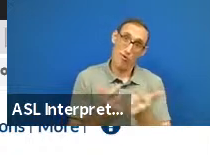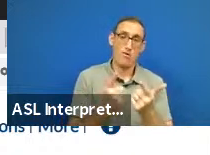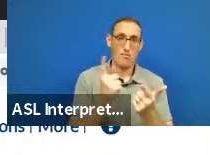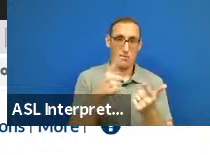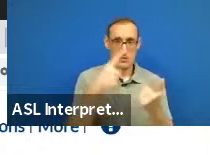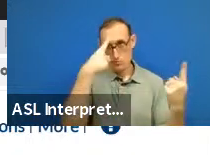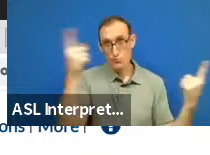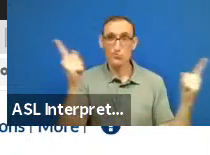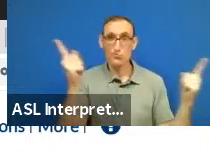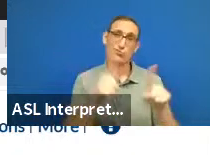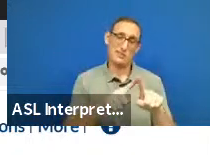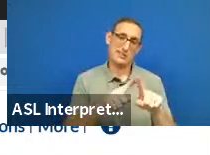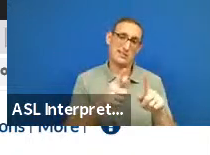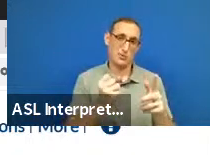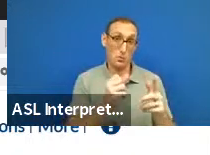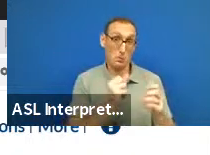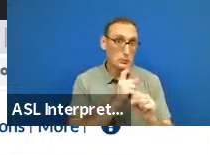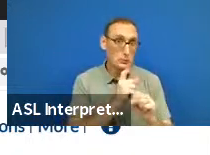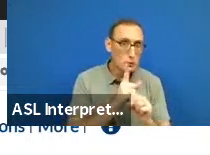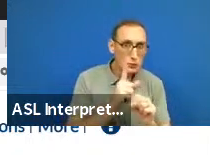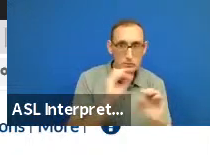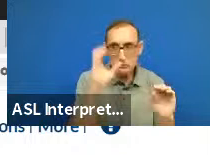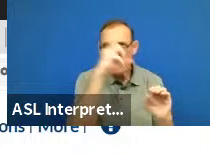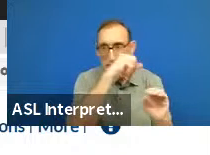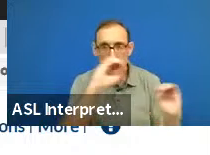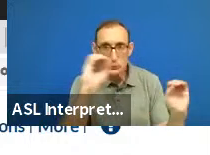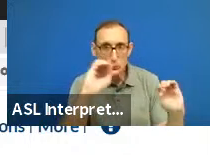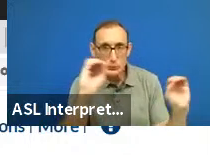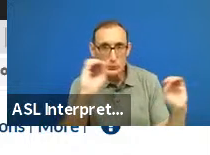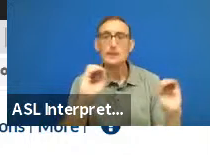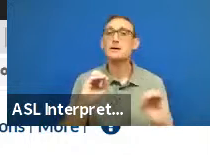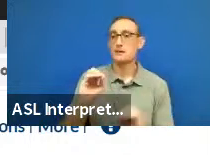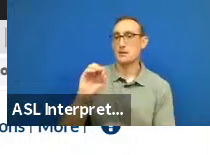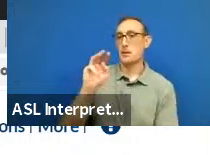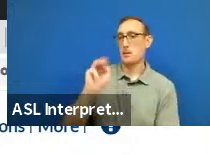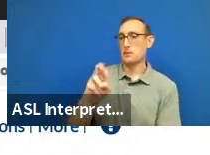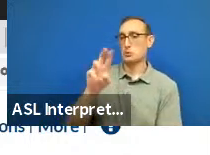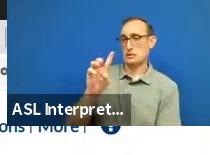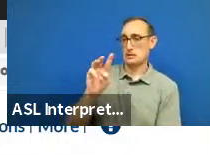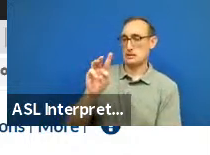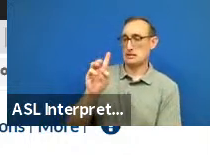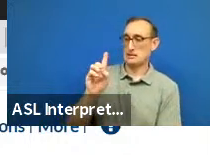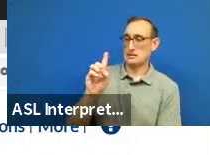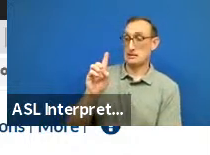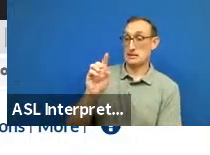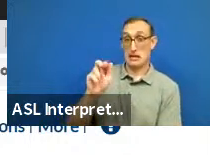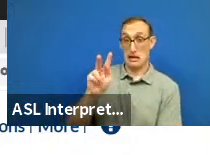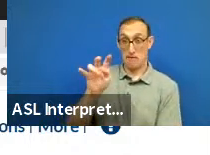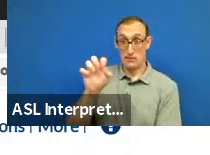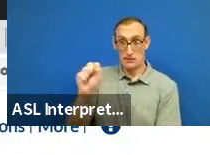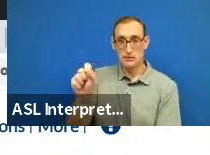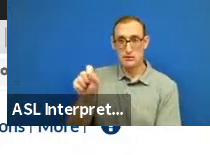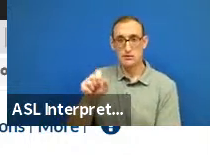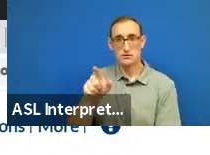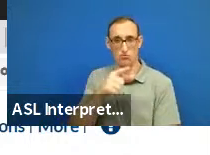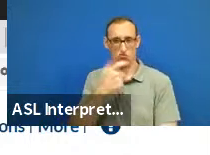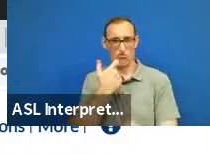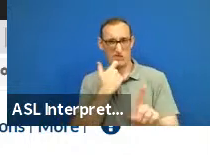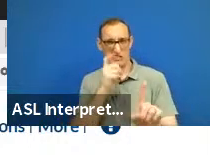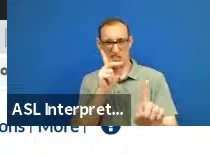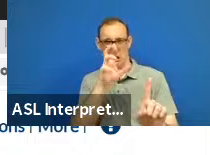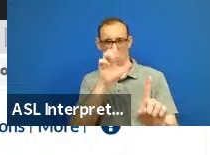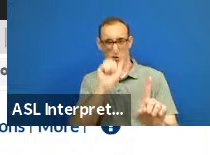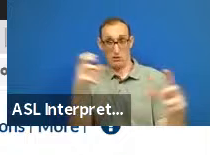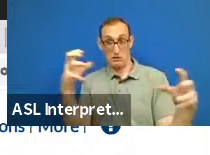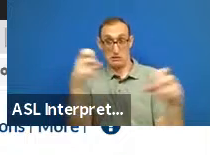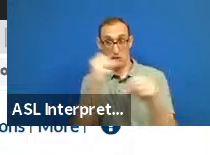doing. I mean, I think the way Kara summarized it I understood